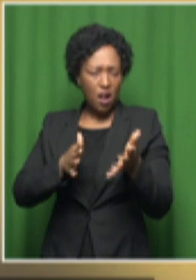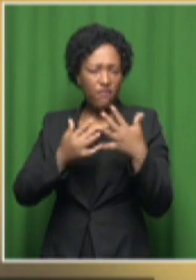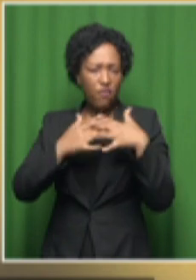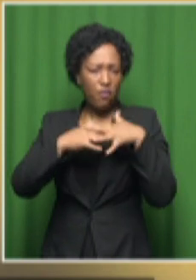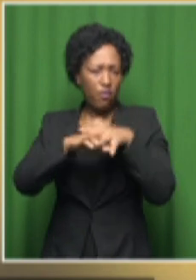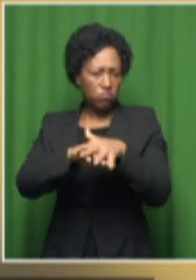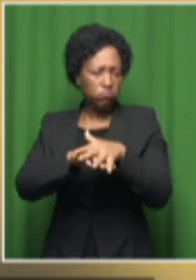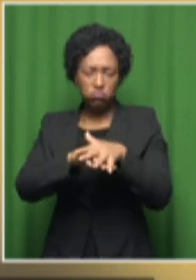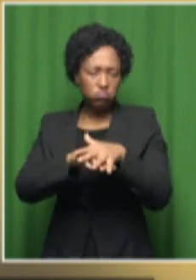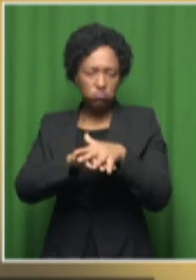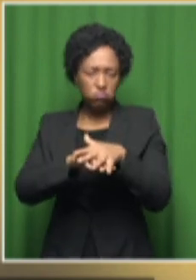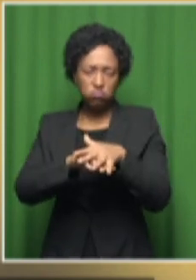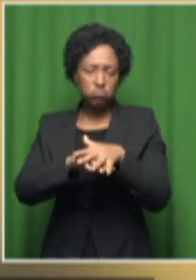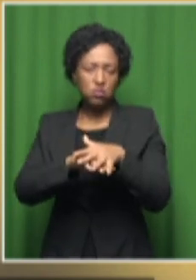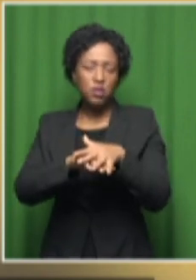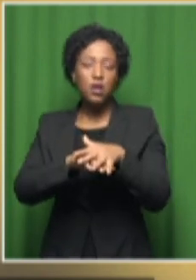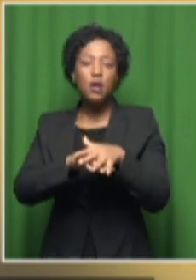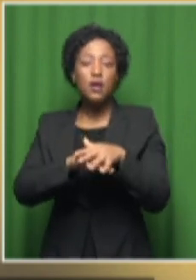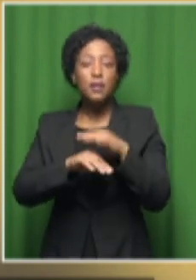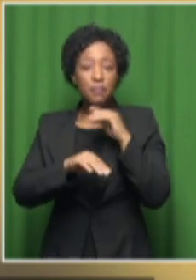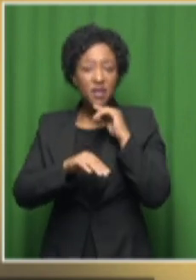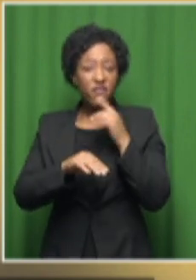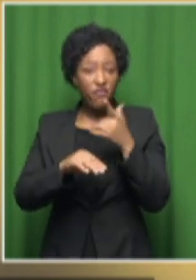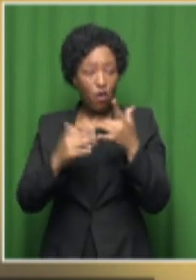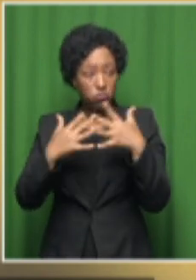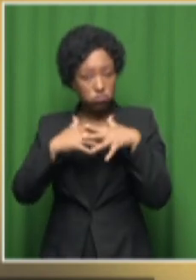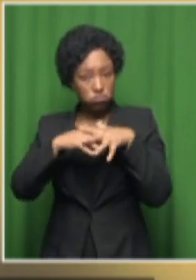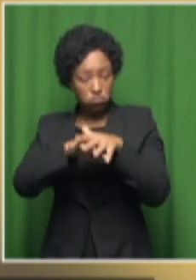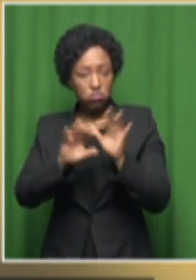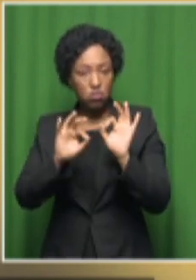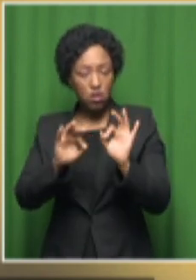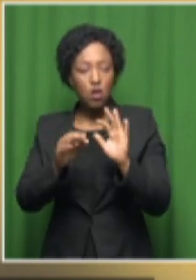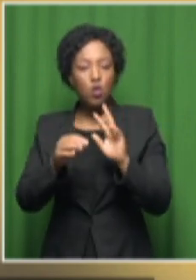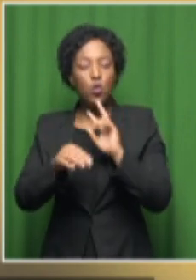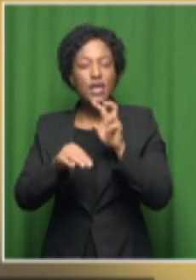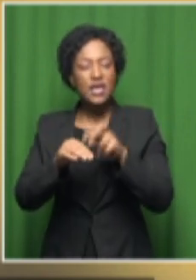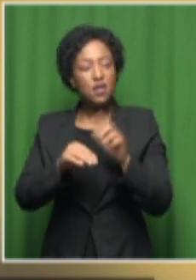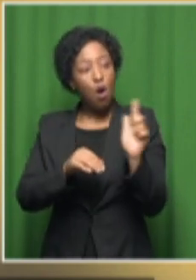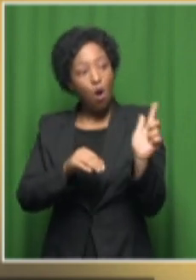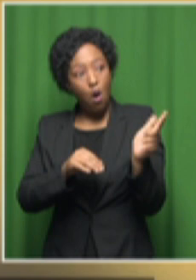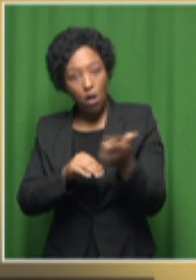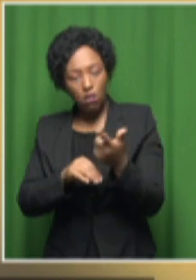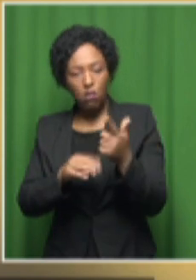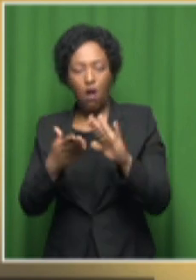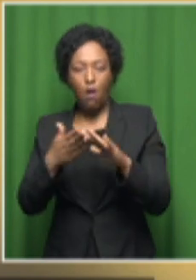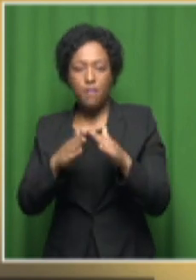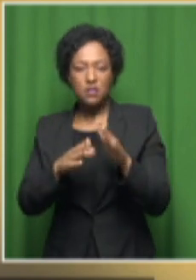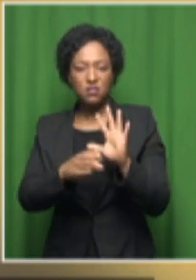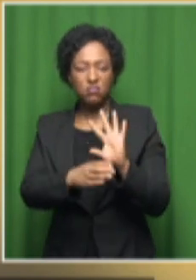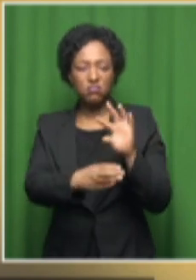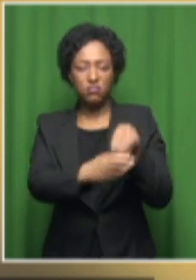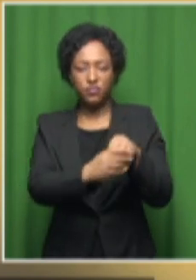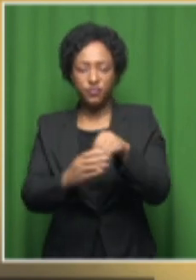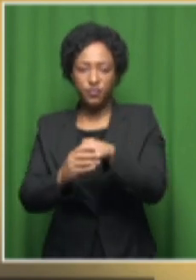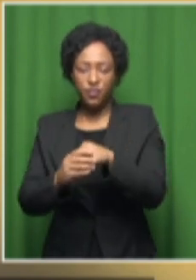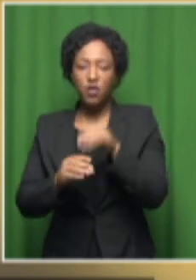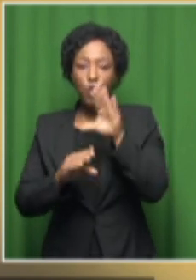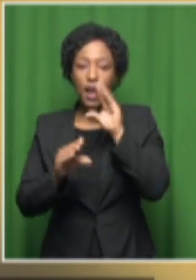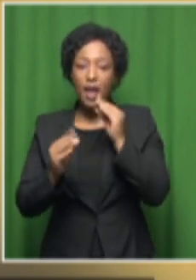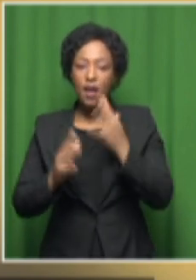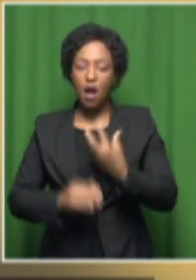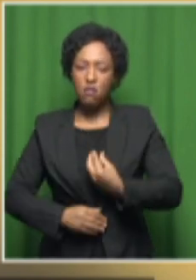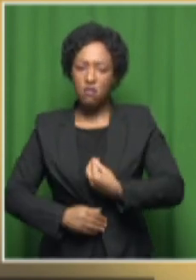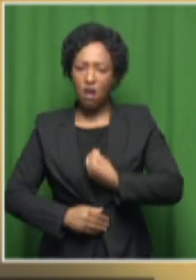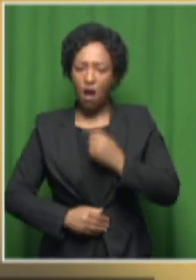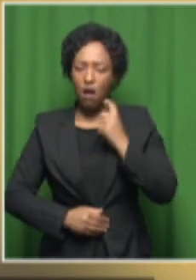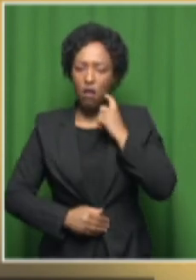It requires a whole of a society approach to supporting young learners who are pregnant